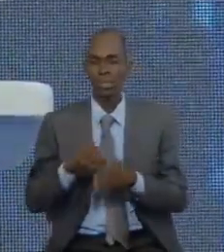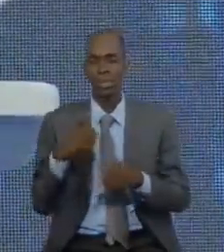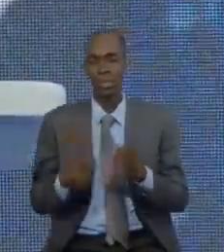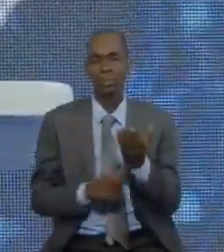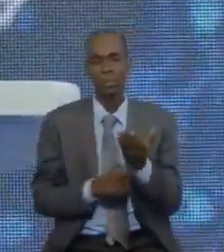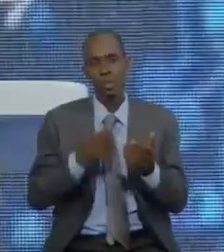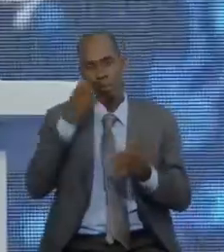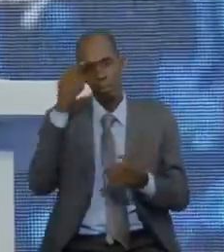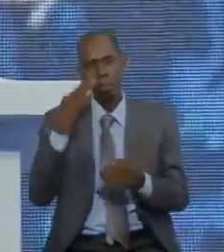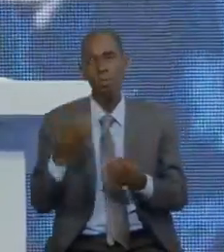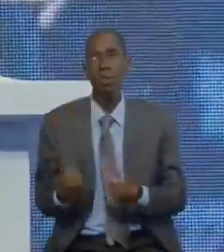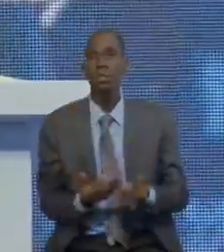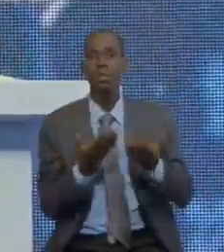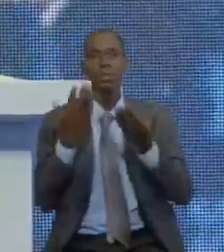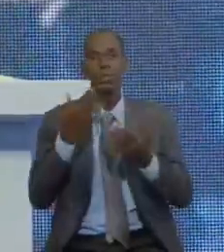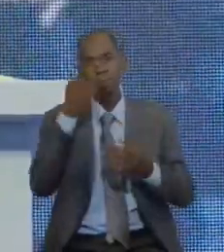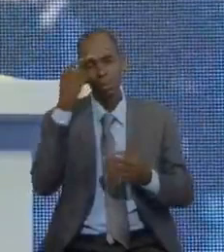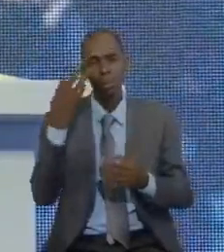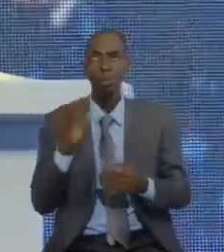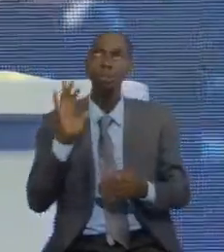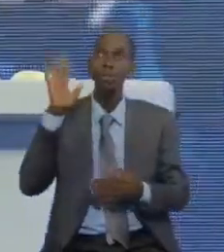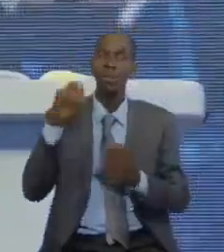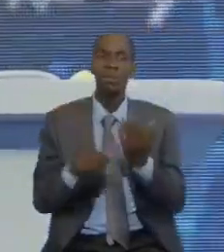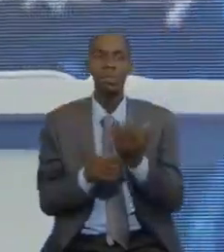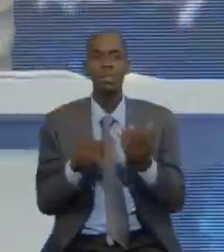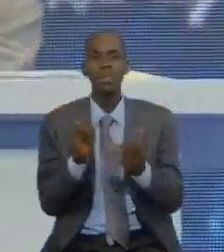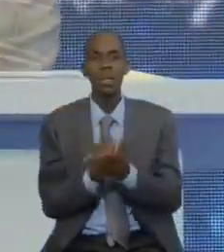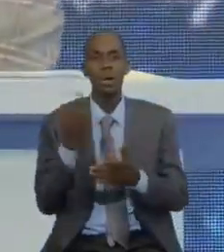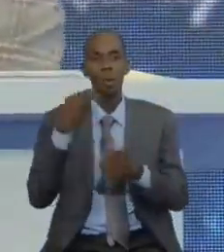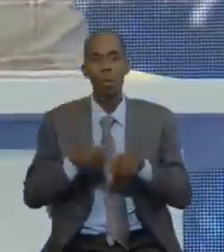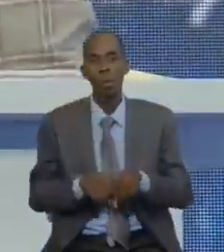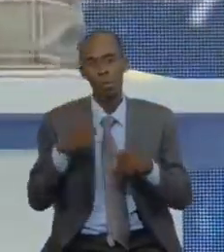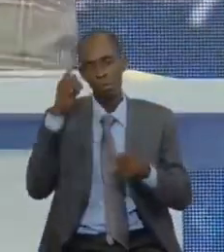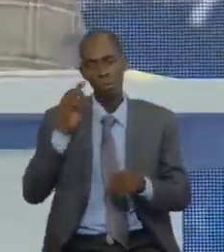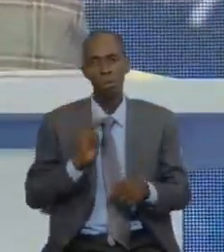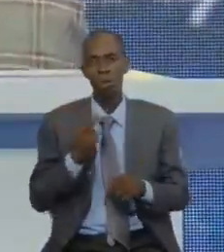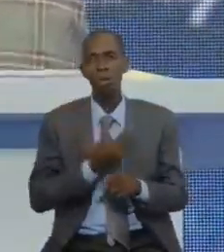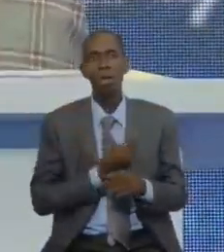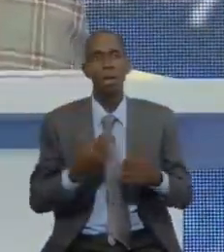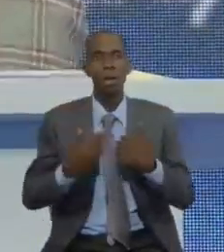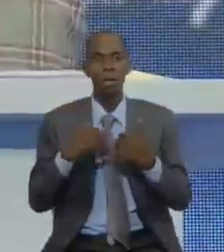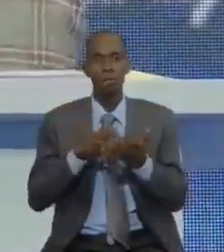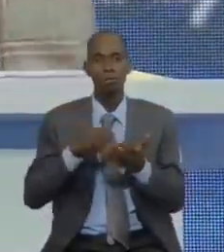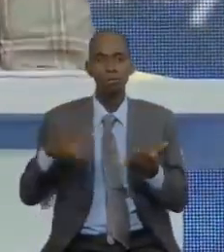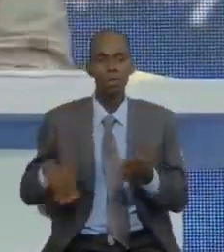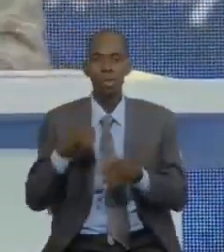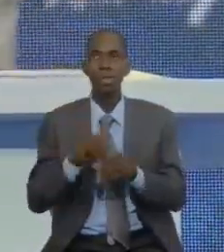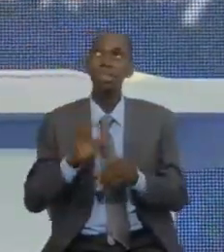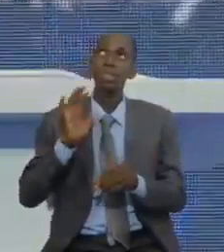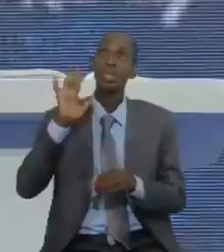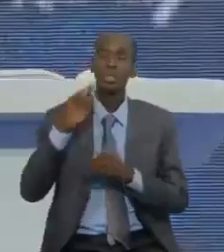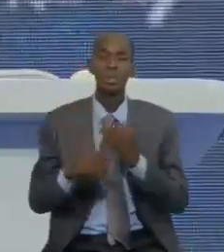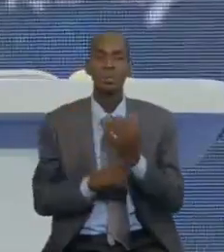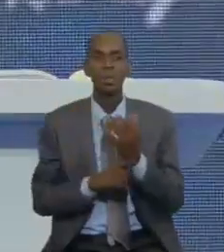his sacrifice, because of his flesh that was broken for us, having abolished in his flesh